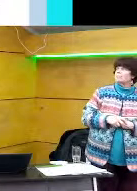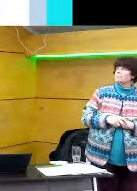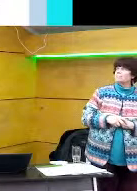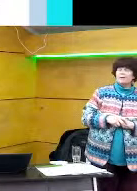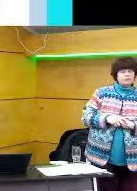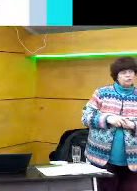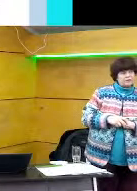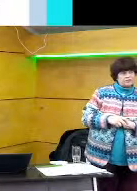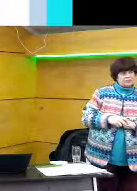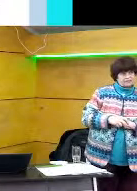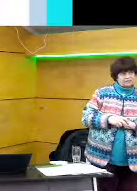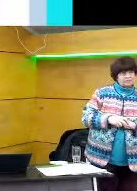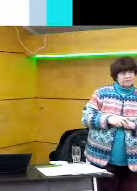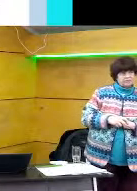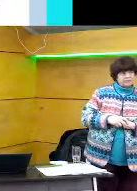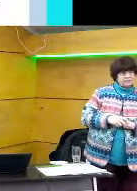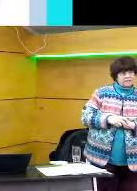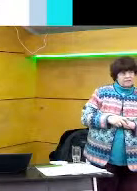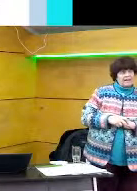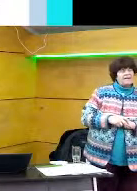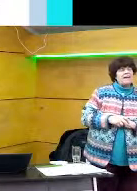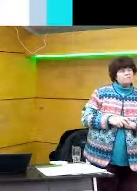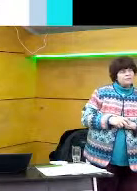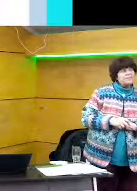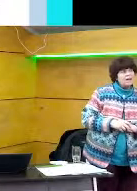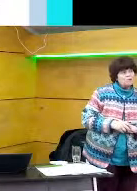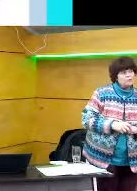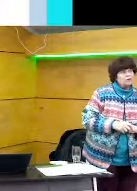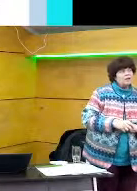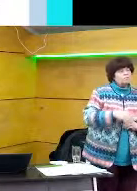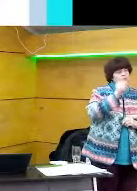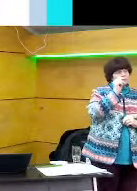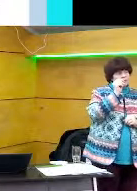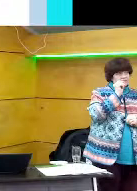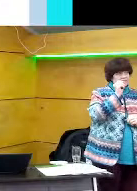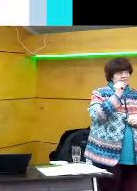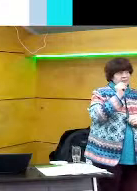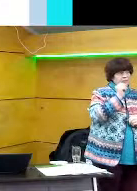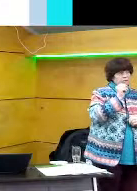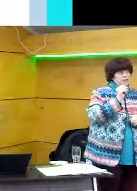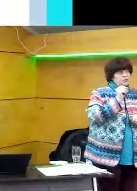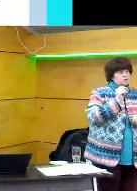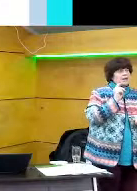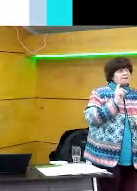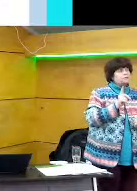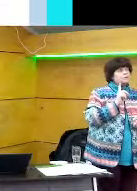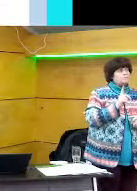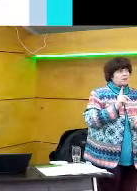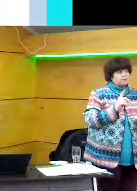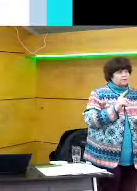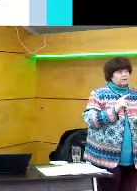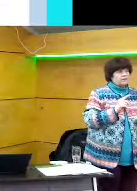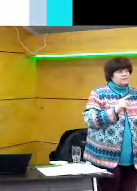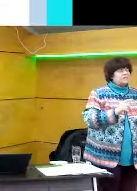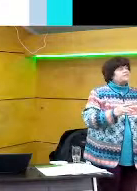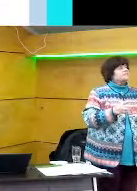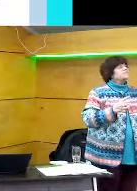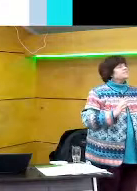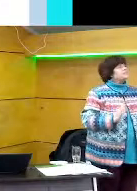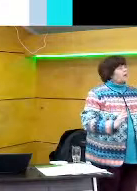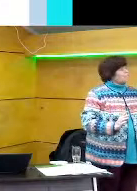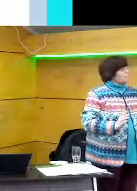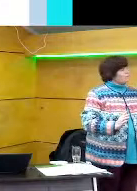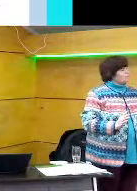the punctuation is. And every time you come to where it's yellow, you have to remember